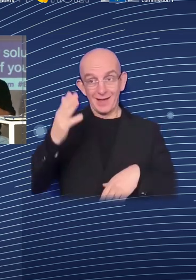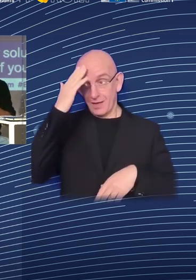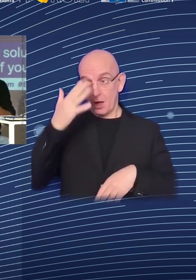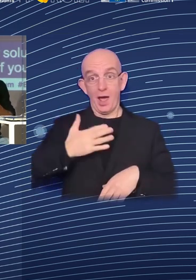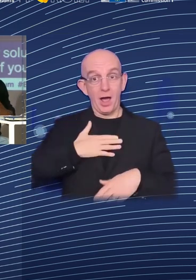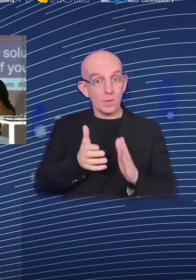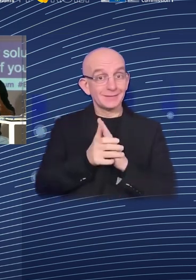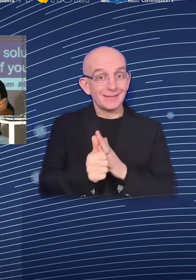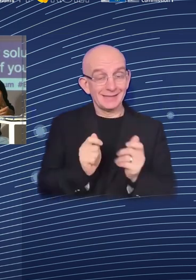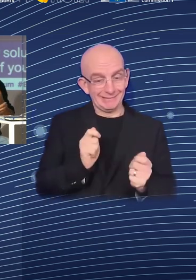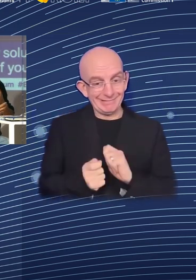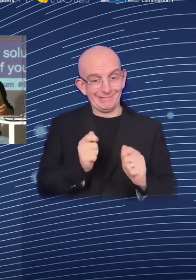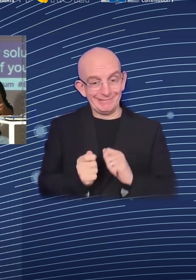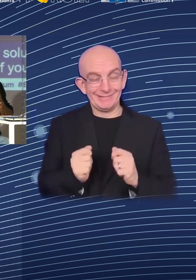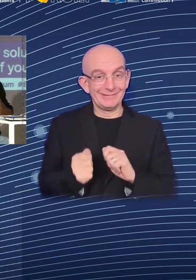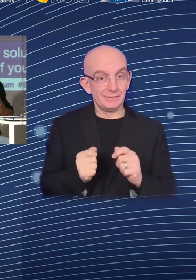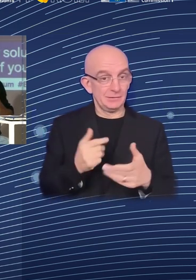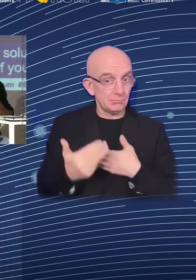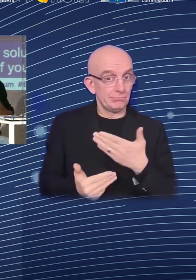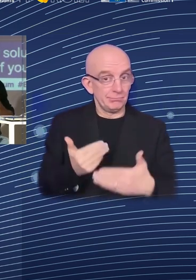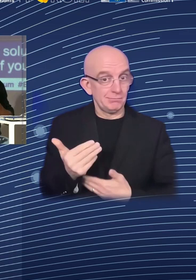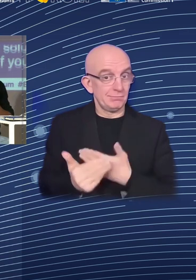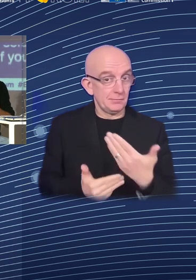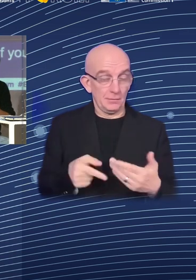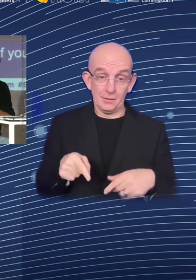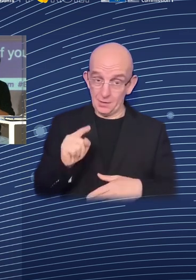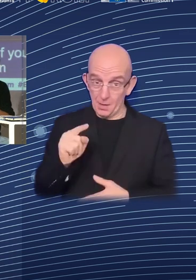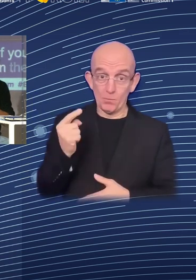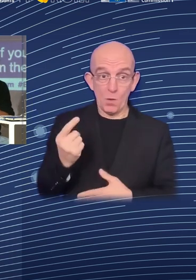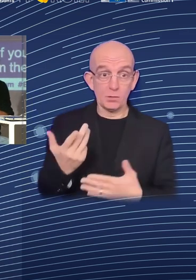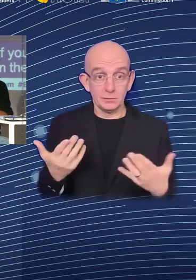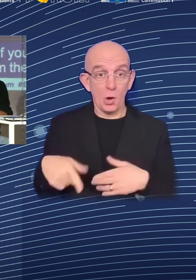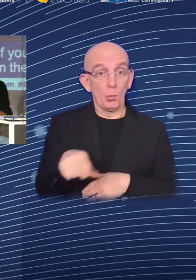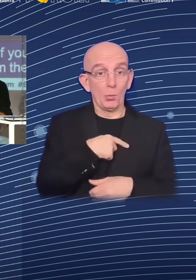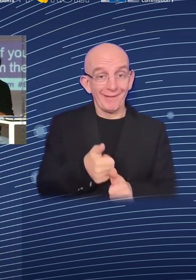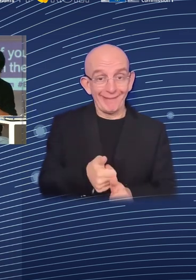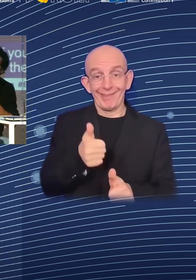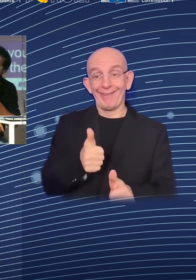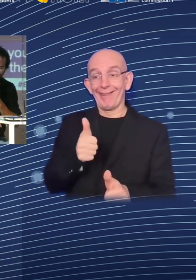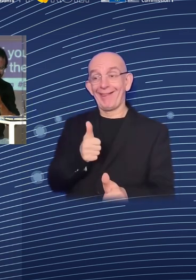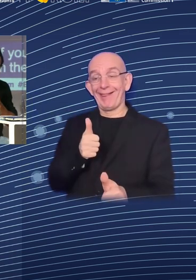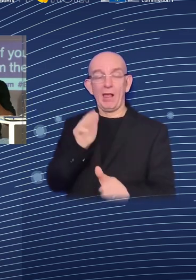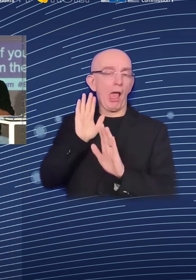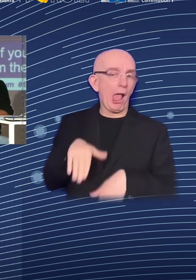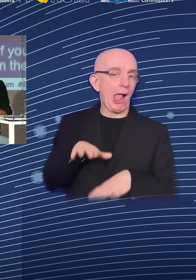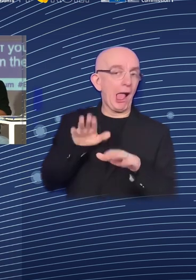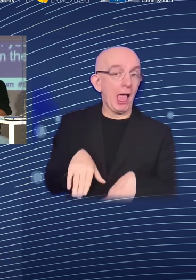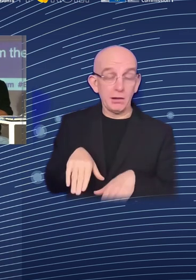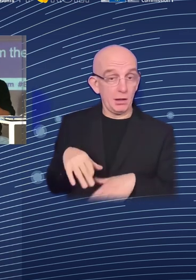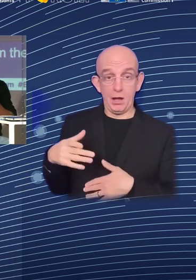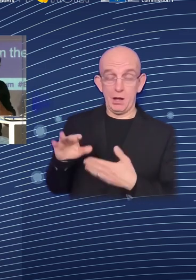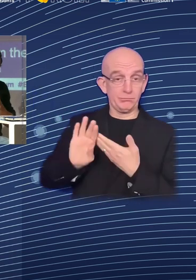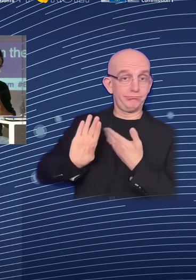French government is to leave no one behind on digital skills. That's a big issue. That's not that easy. Eh? It's the same in